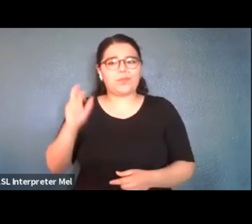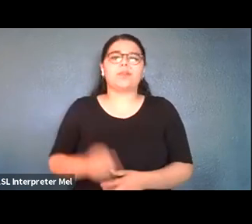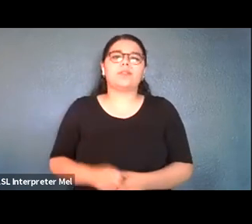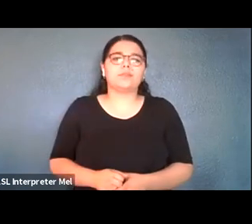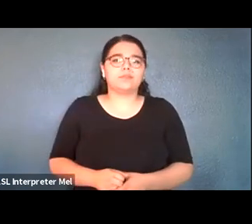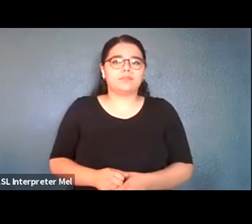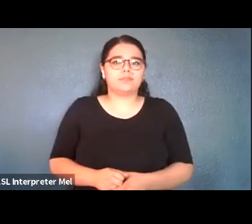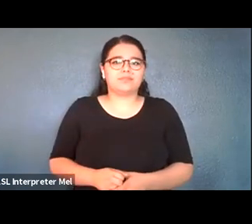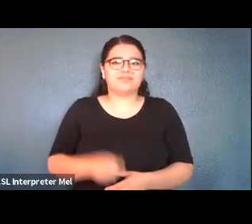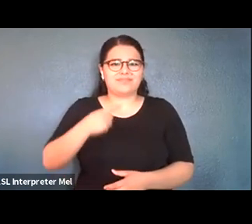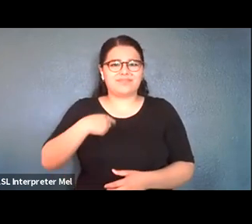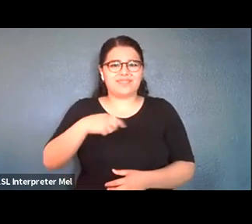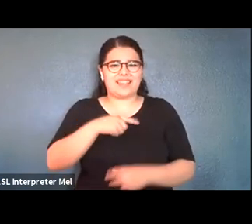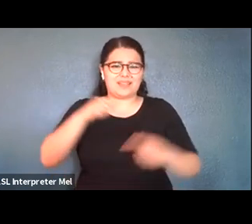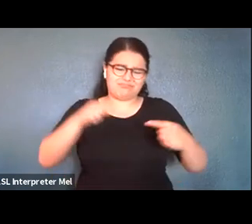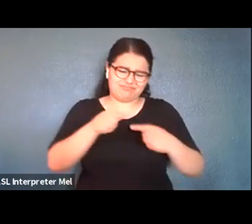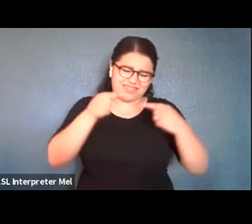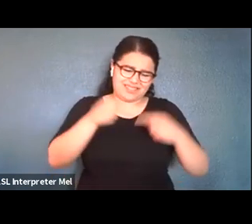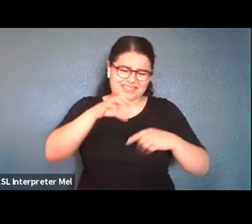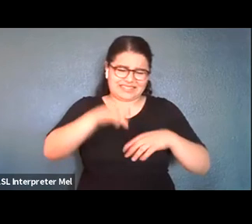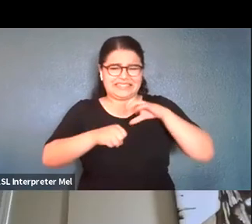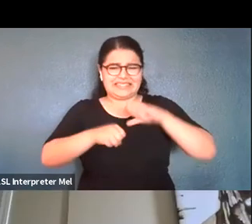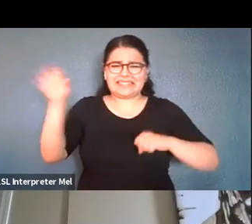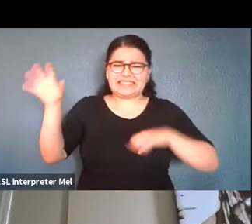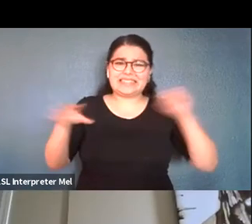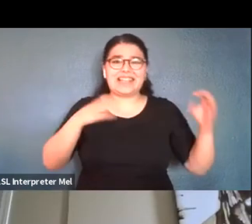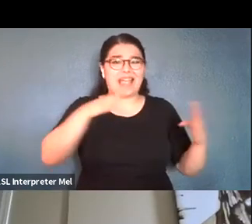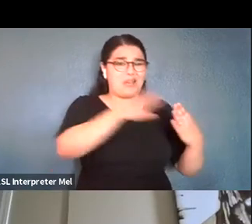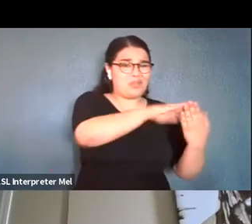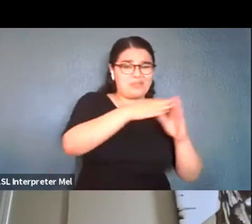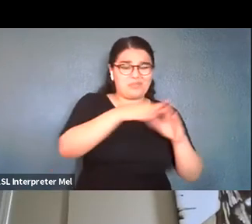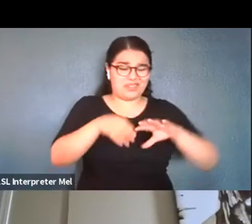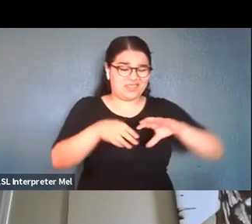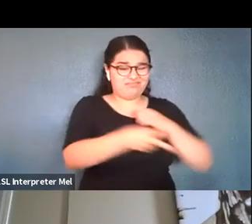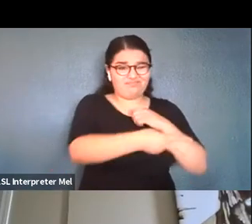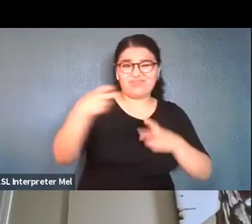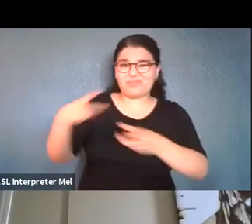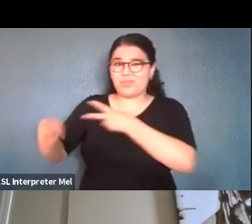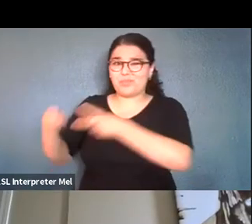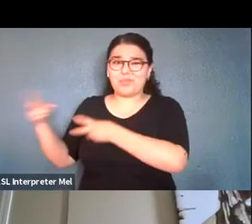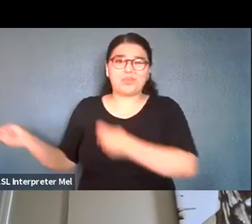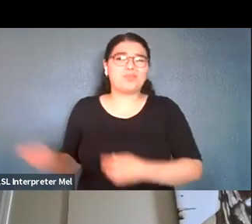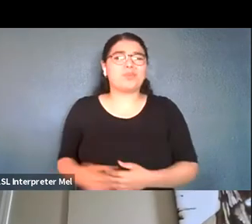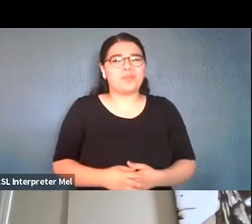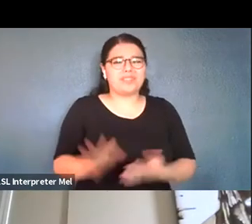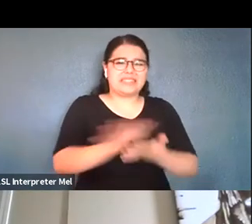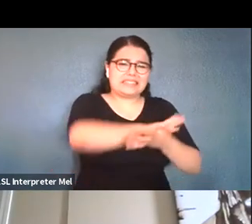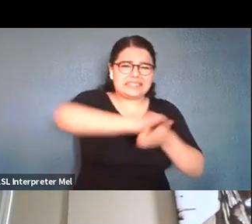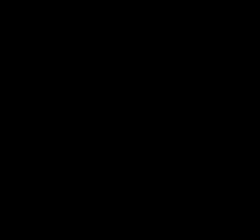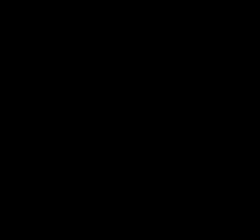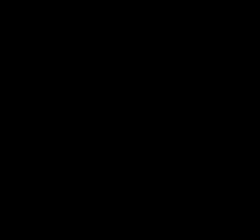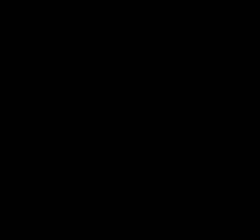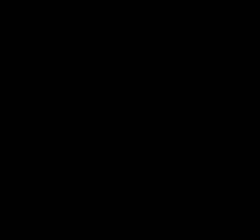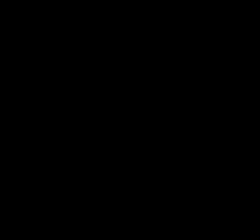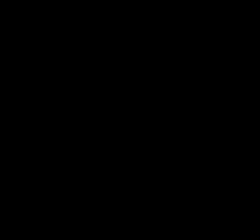Deconstructing our struggles while our communities are dismantled and left in rubble. Acquired with academic privilege,